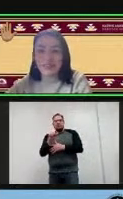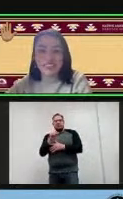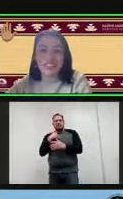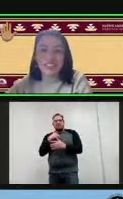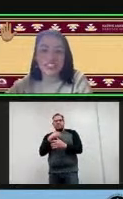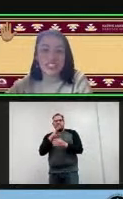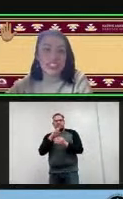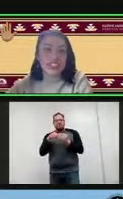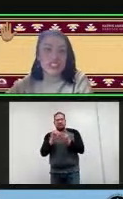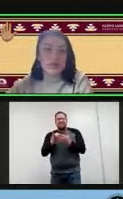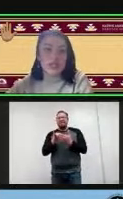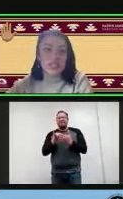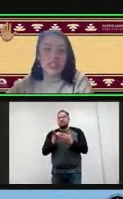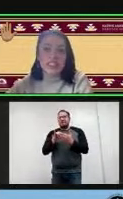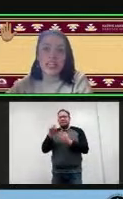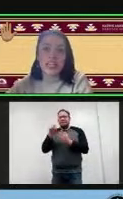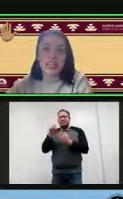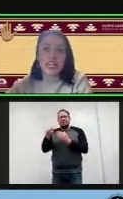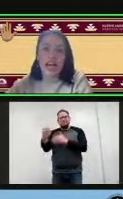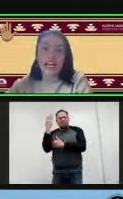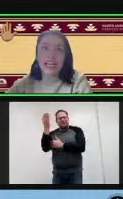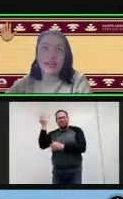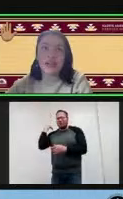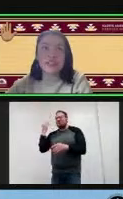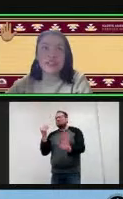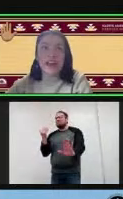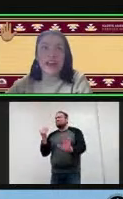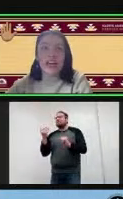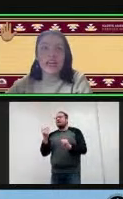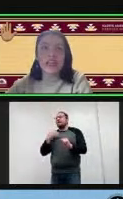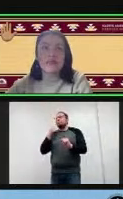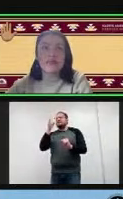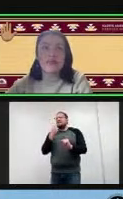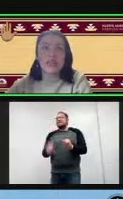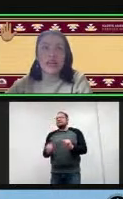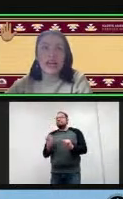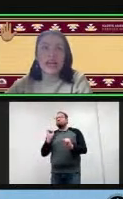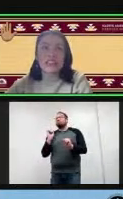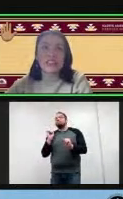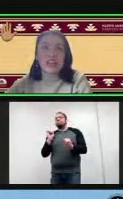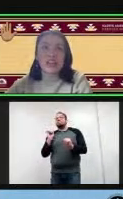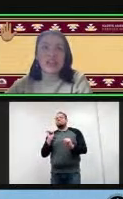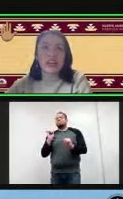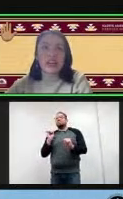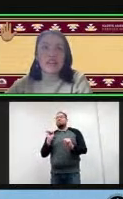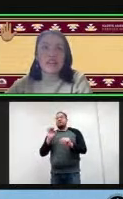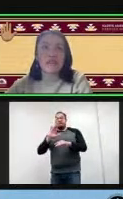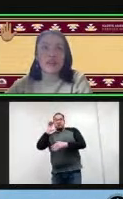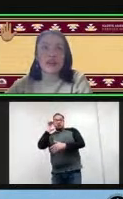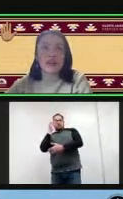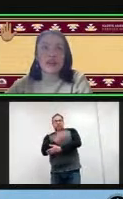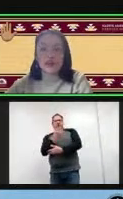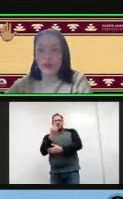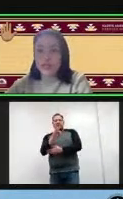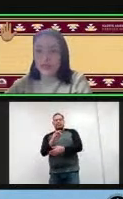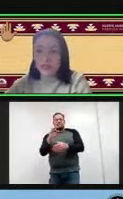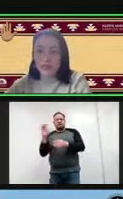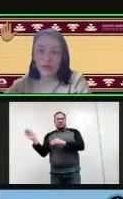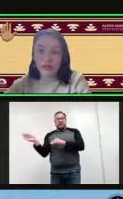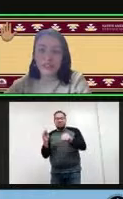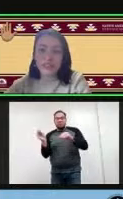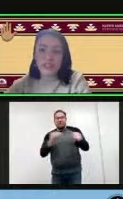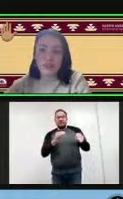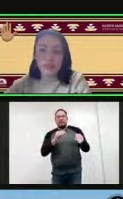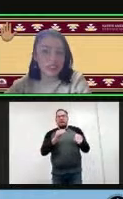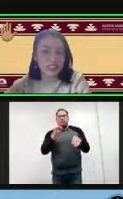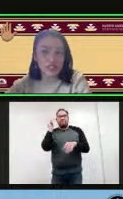speaking about this just earlier this morning, and I will say that as a daughter of immigrant parents, Mexican